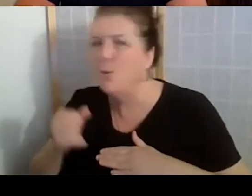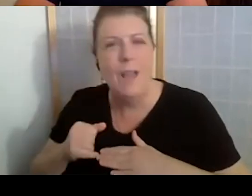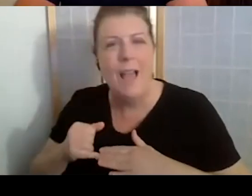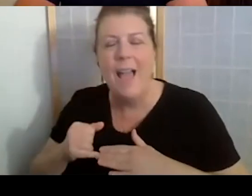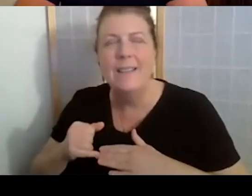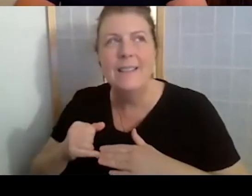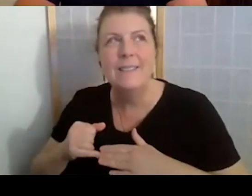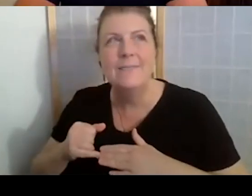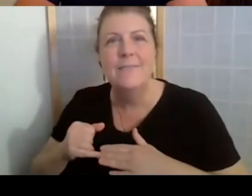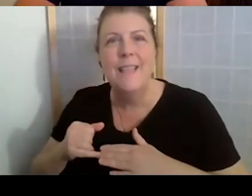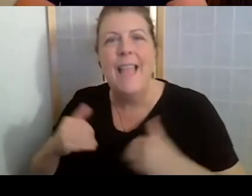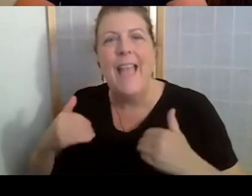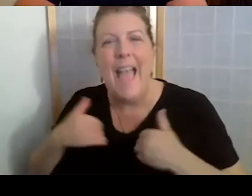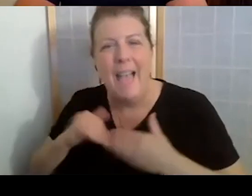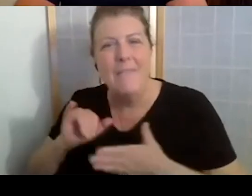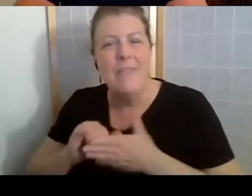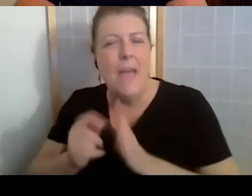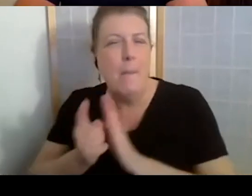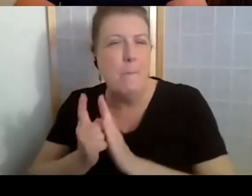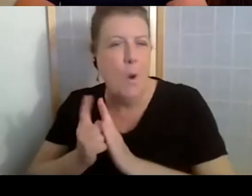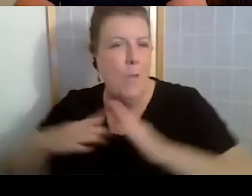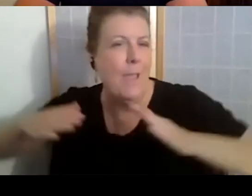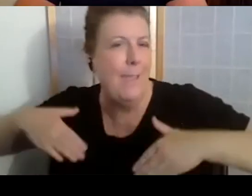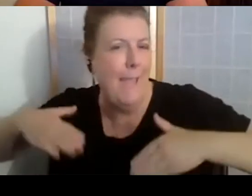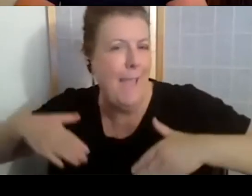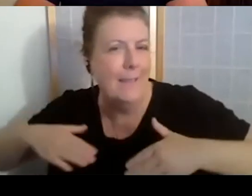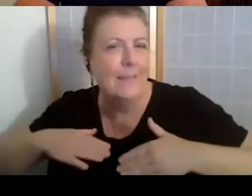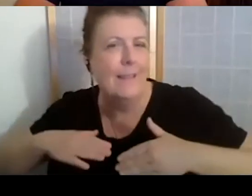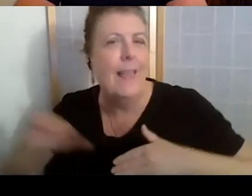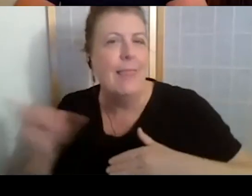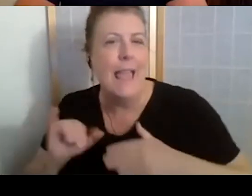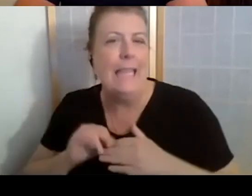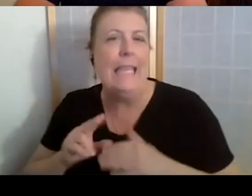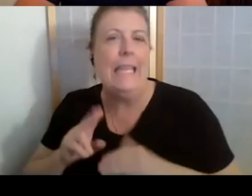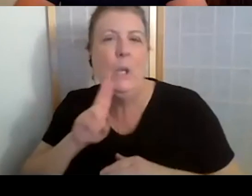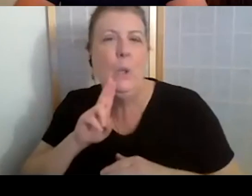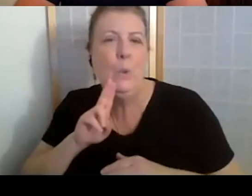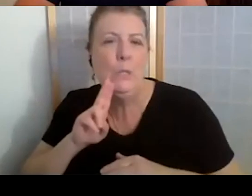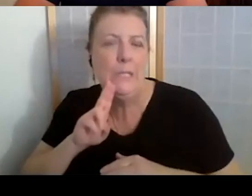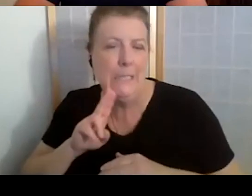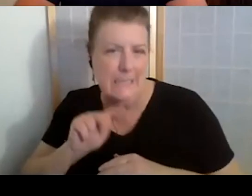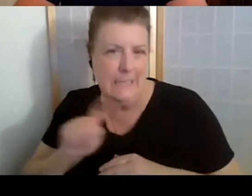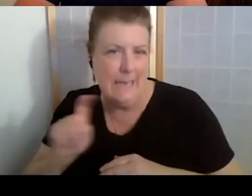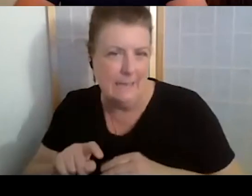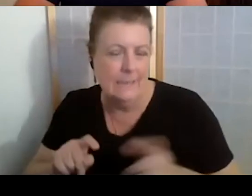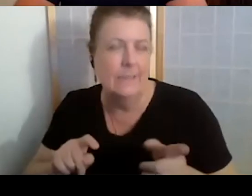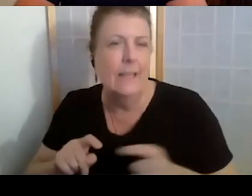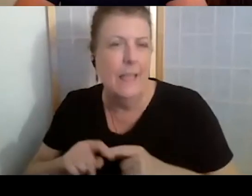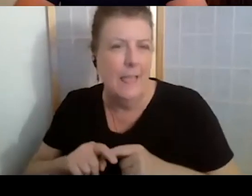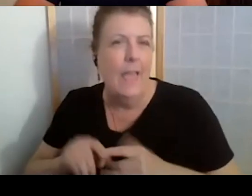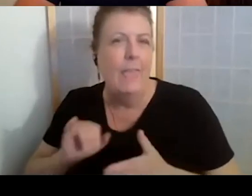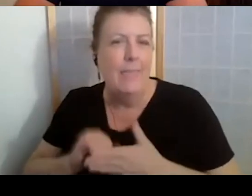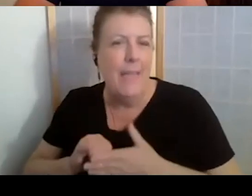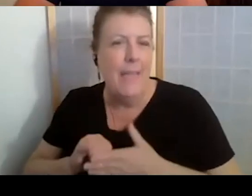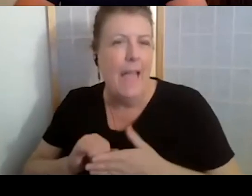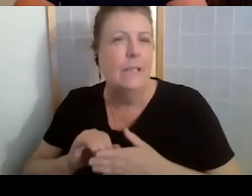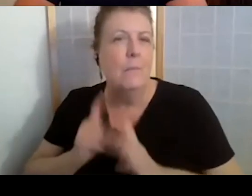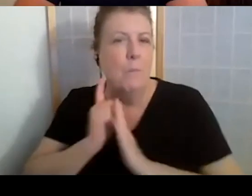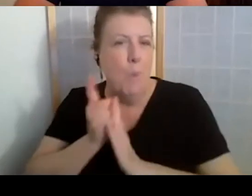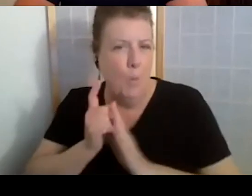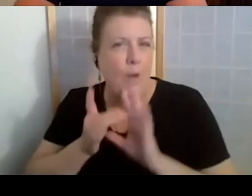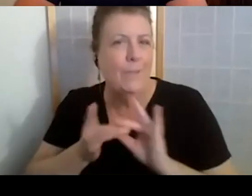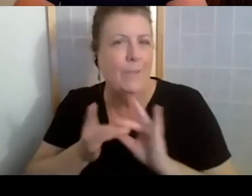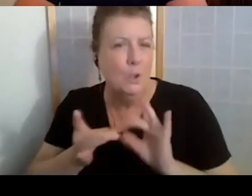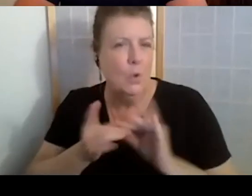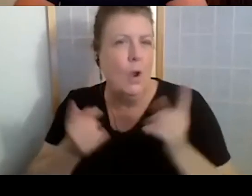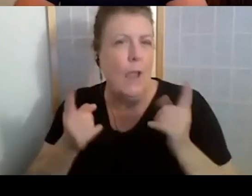sort of the maturation story really for Bella and Gloria, in the sense of sort of saying, oh, now we can speak with